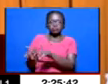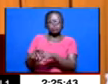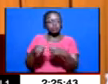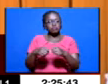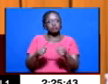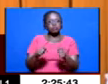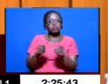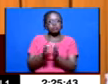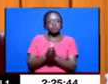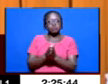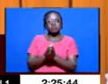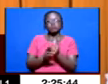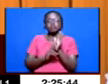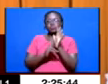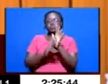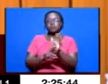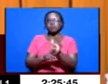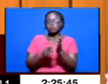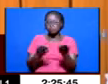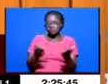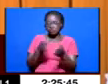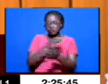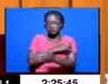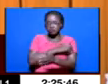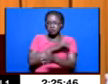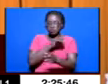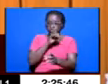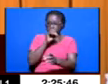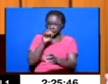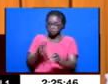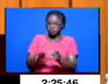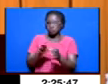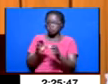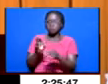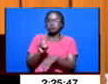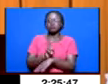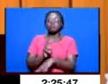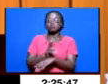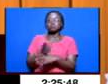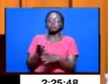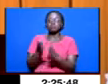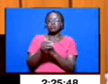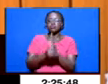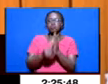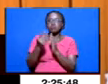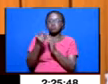consular representatives. He is empowered by virtue of Articles 132,